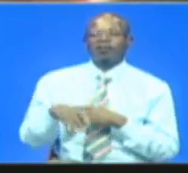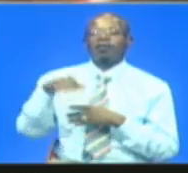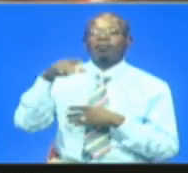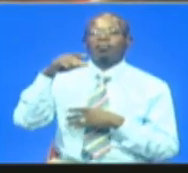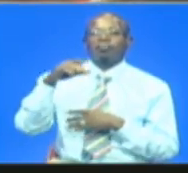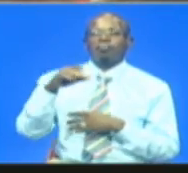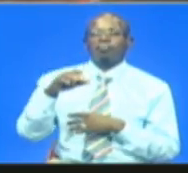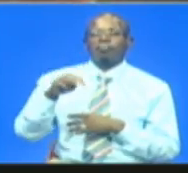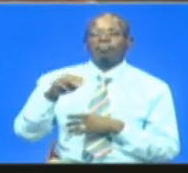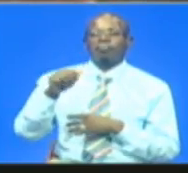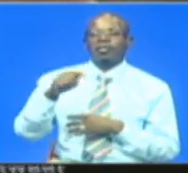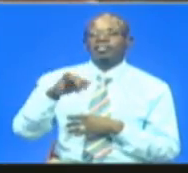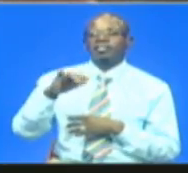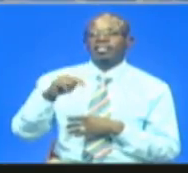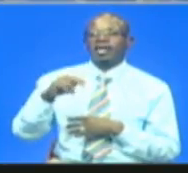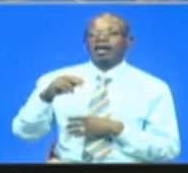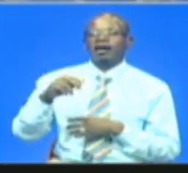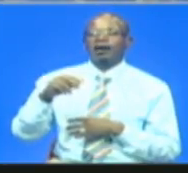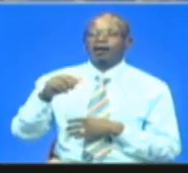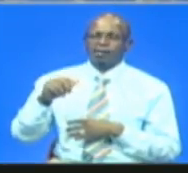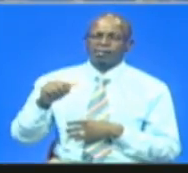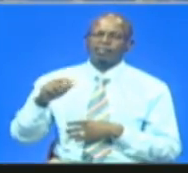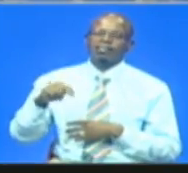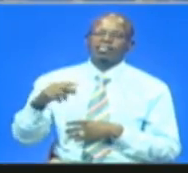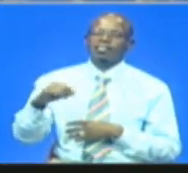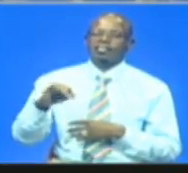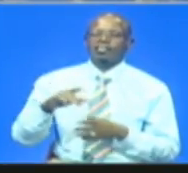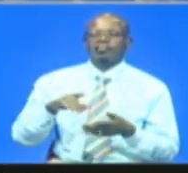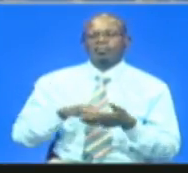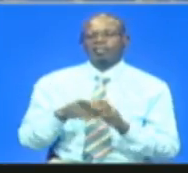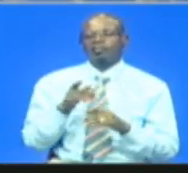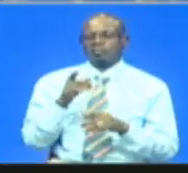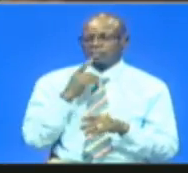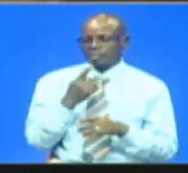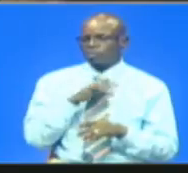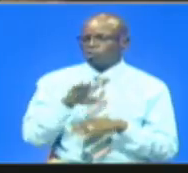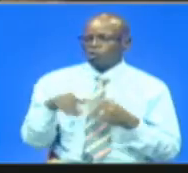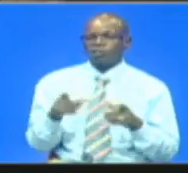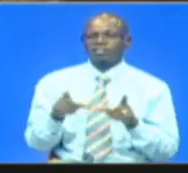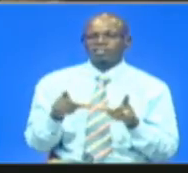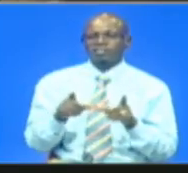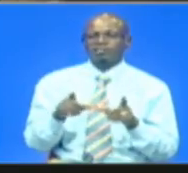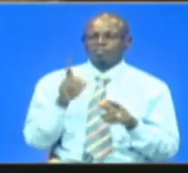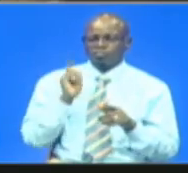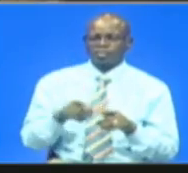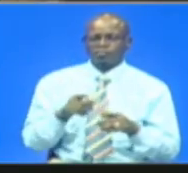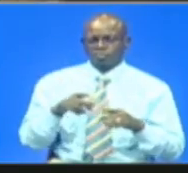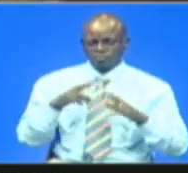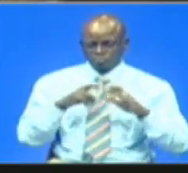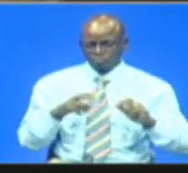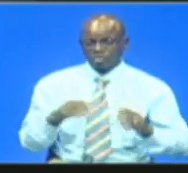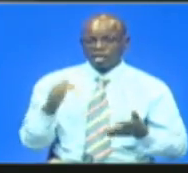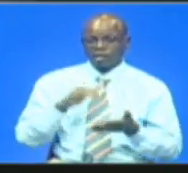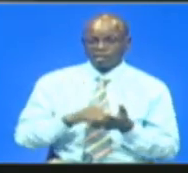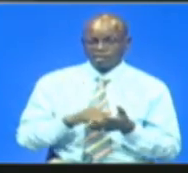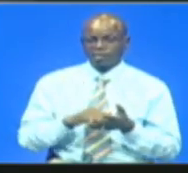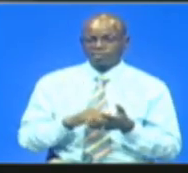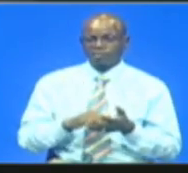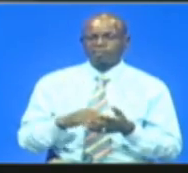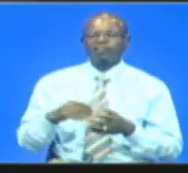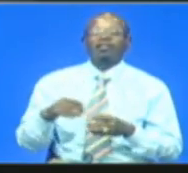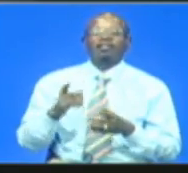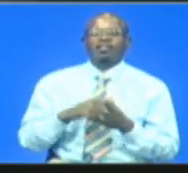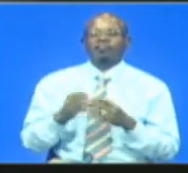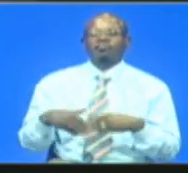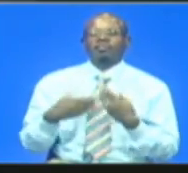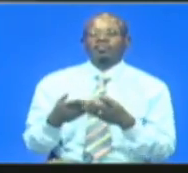all licenses of betting firms will be suspended effective 1st of July this year and will only be renewed once they